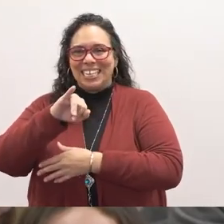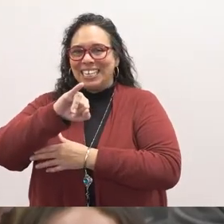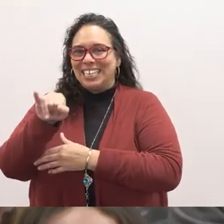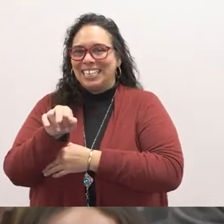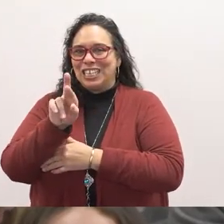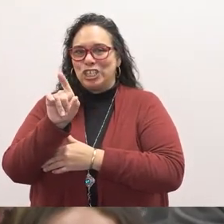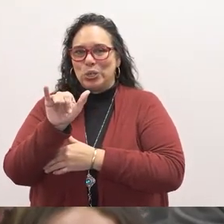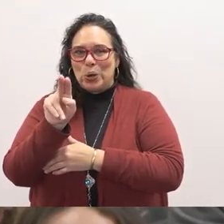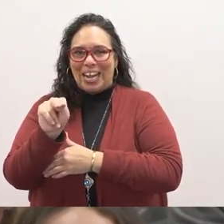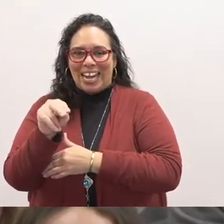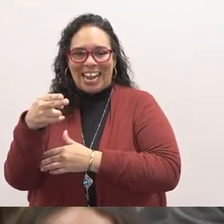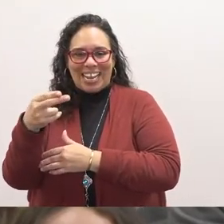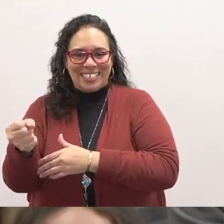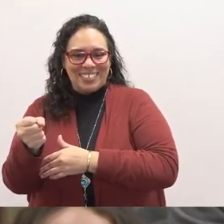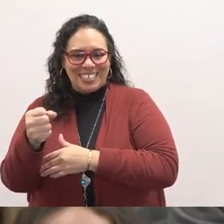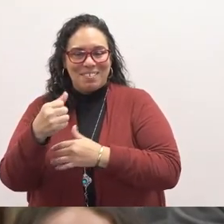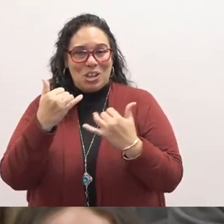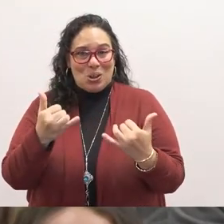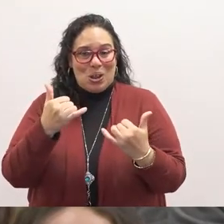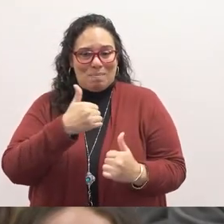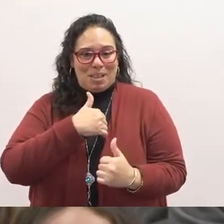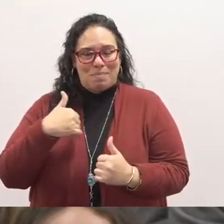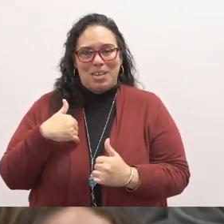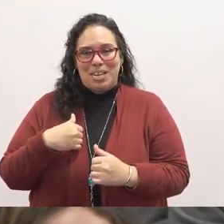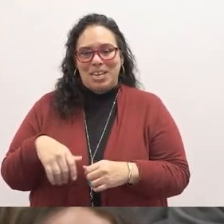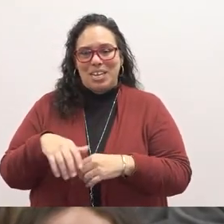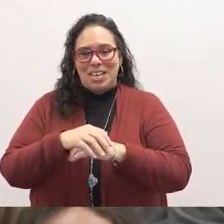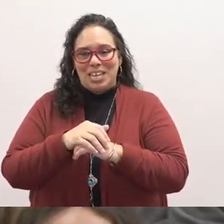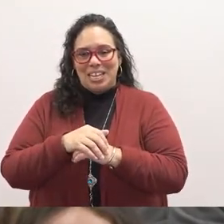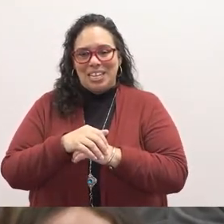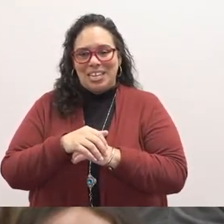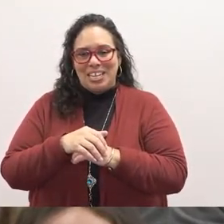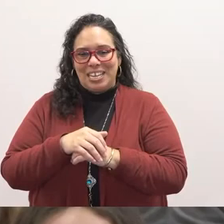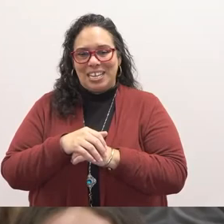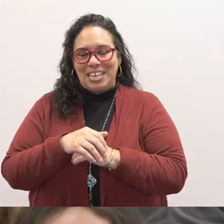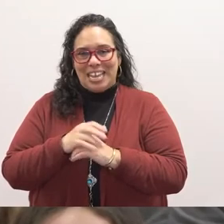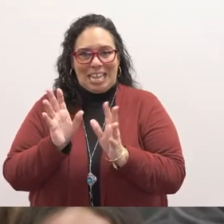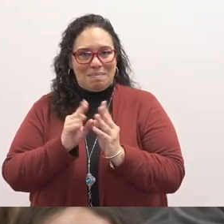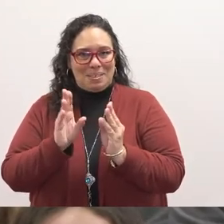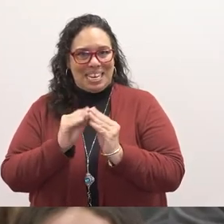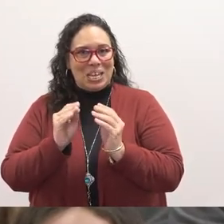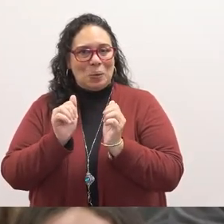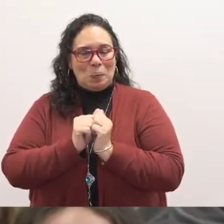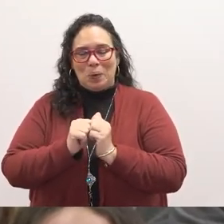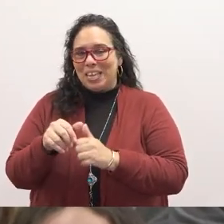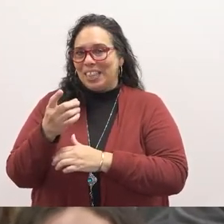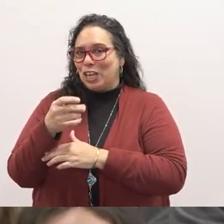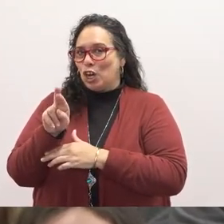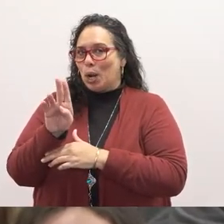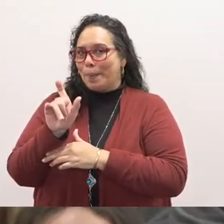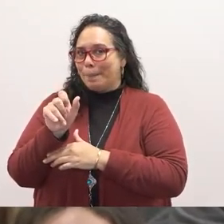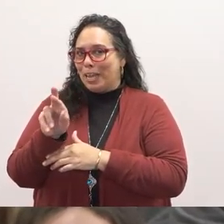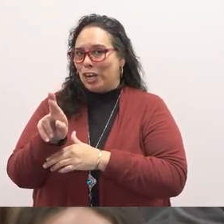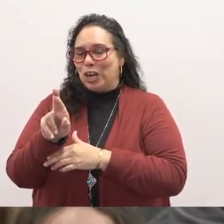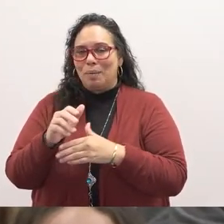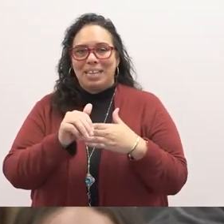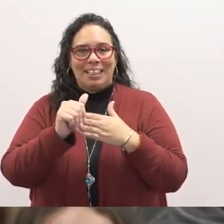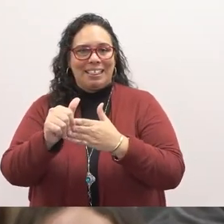School. I'm a current member of RSVP committee with Dr. Baker. I'm the lead